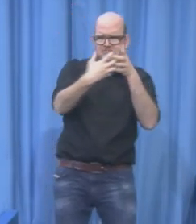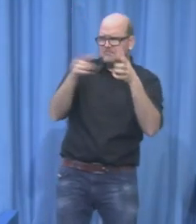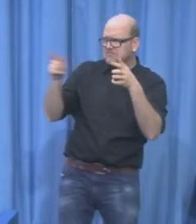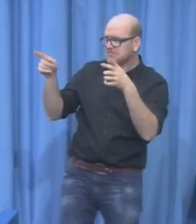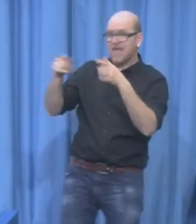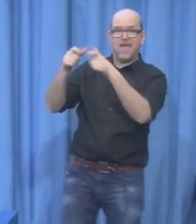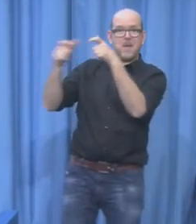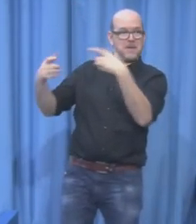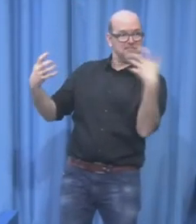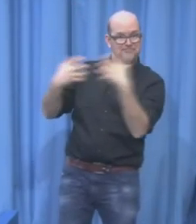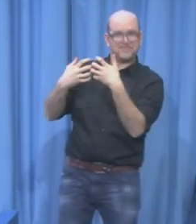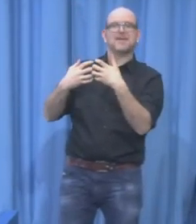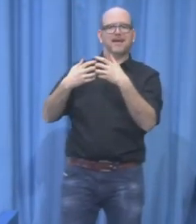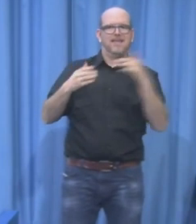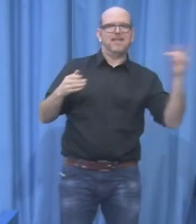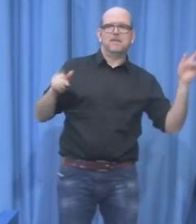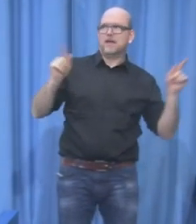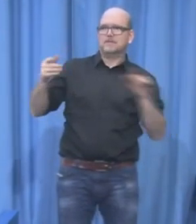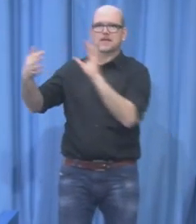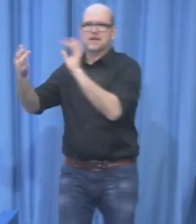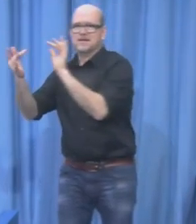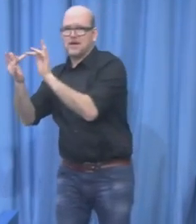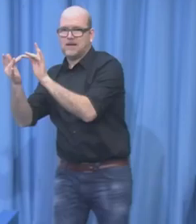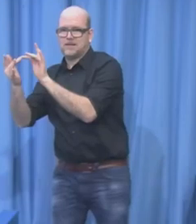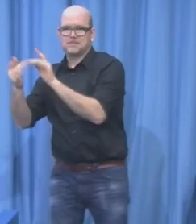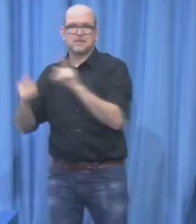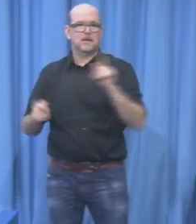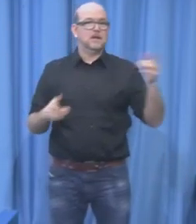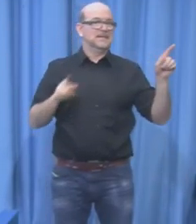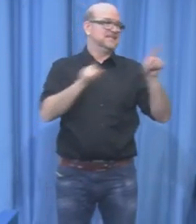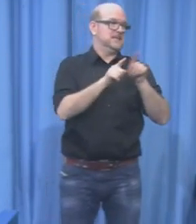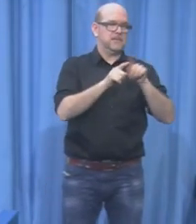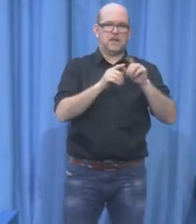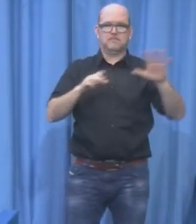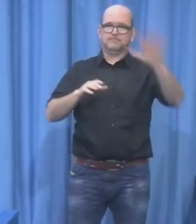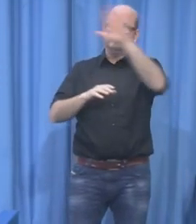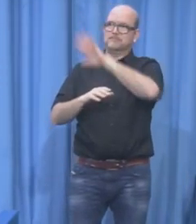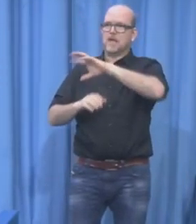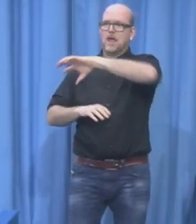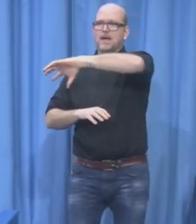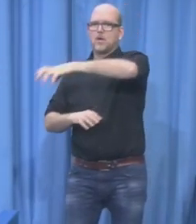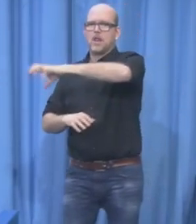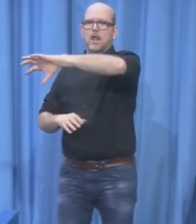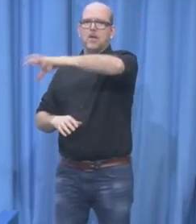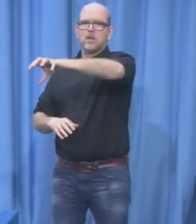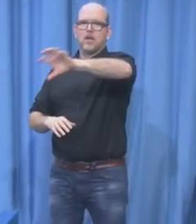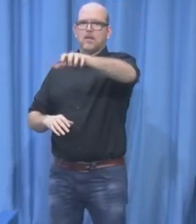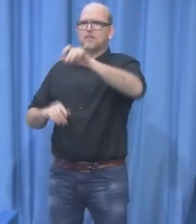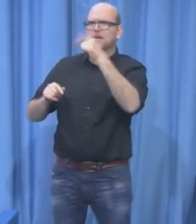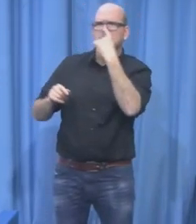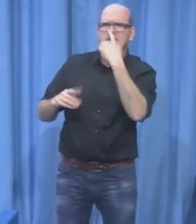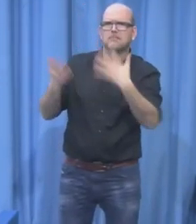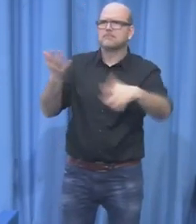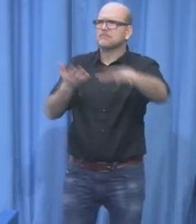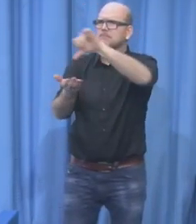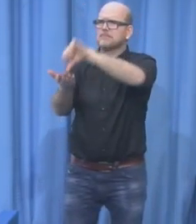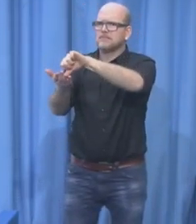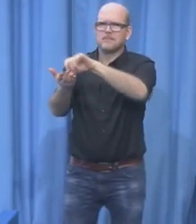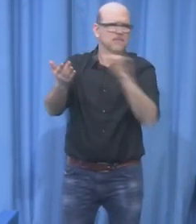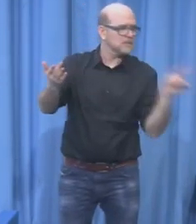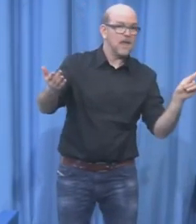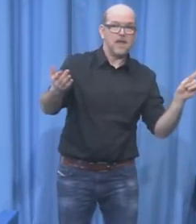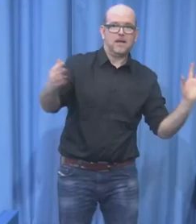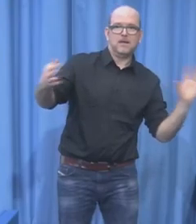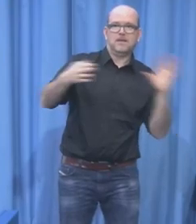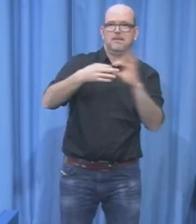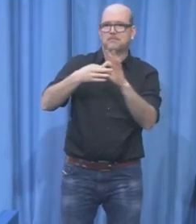employers. We have a 92% return rate for employers coming back to our program every year. And the